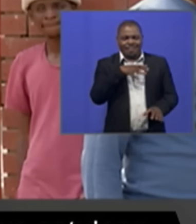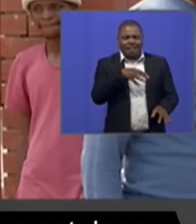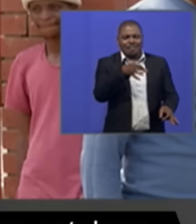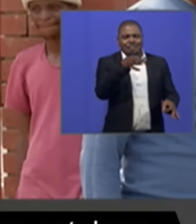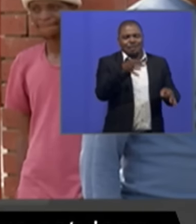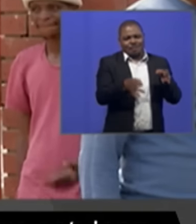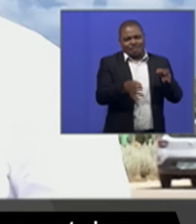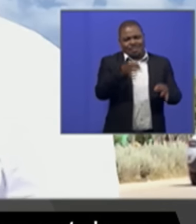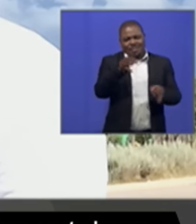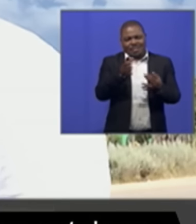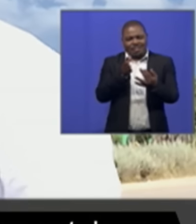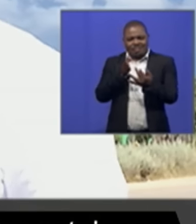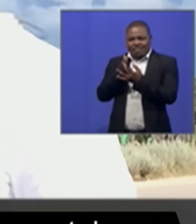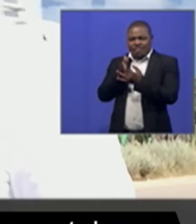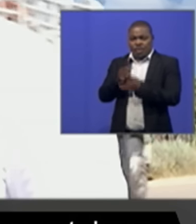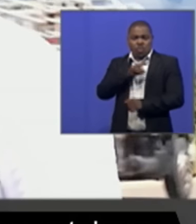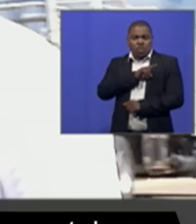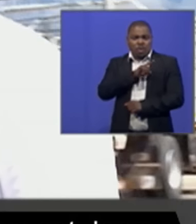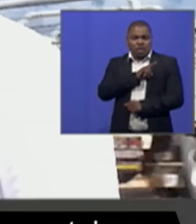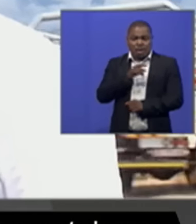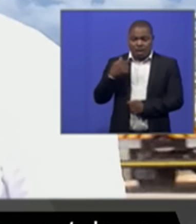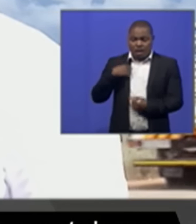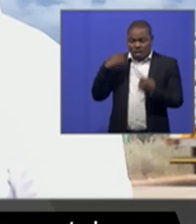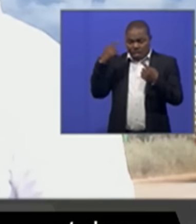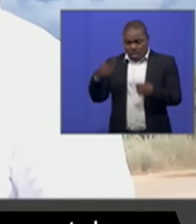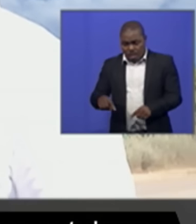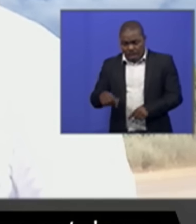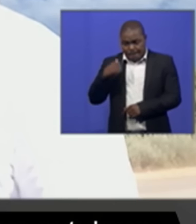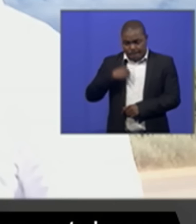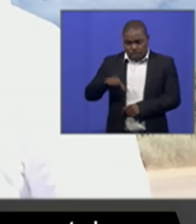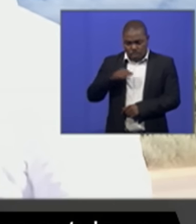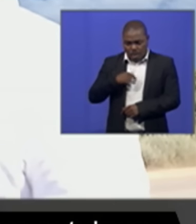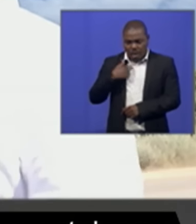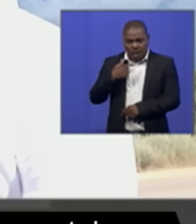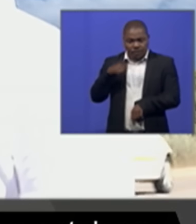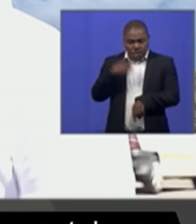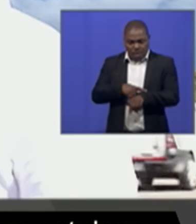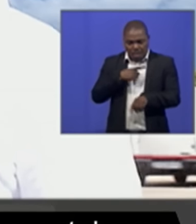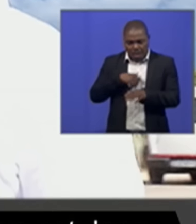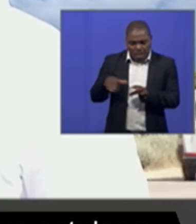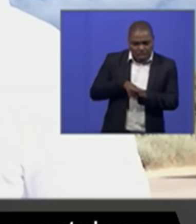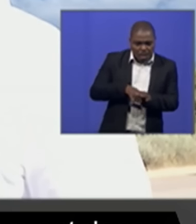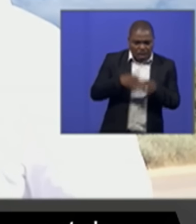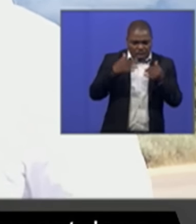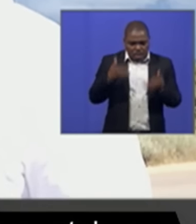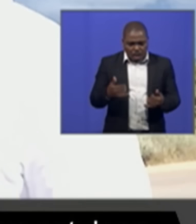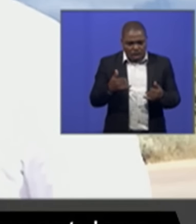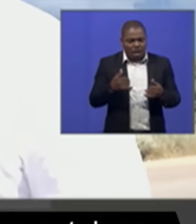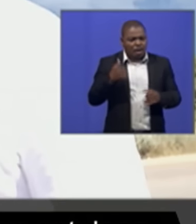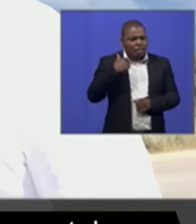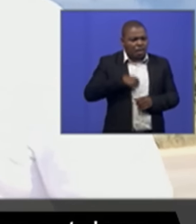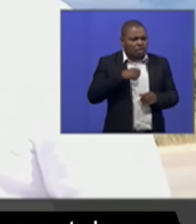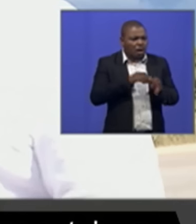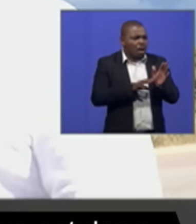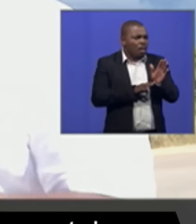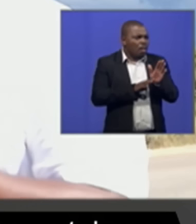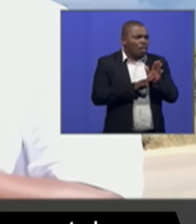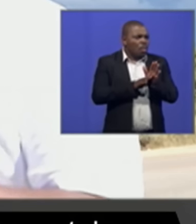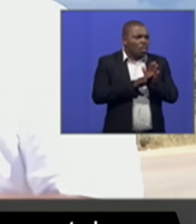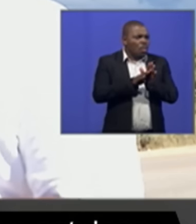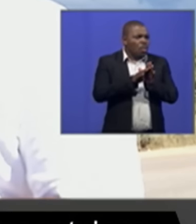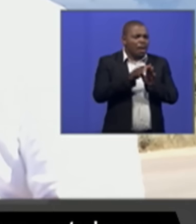gore seemo se re fitlhetse masepala le mo go sone ga re tsena le seemo se masepala le mo go sone gompieno